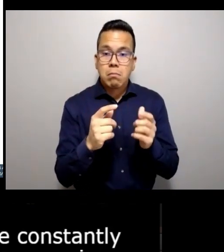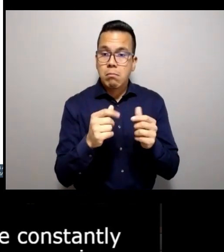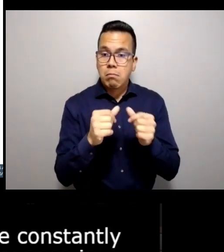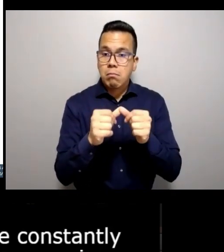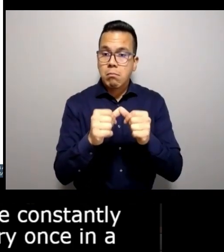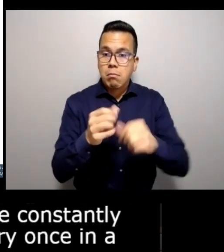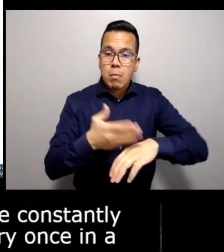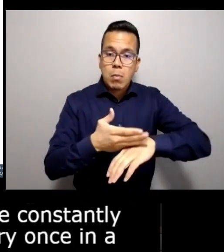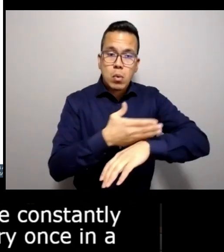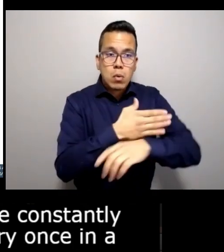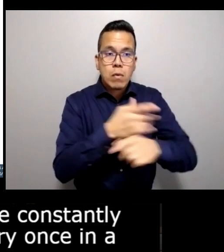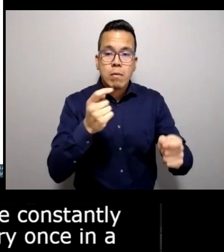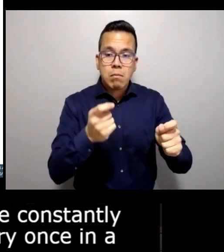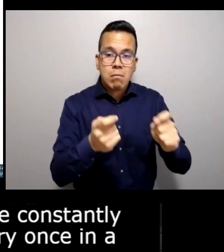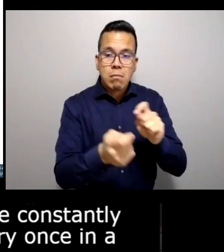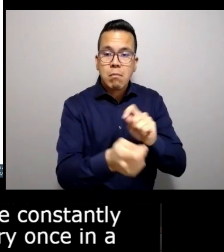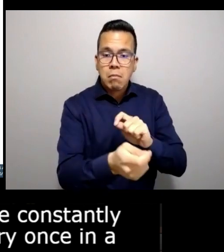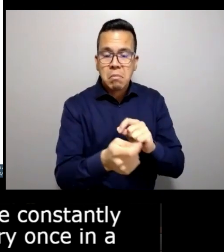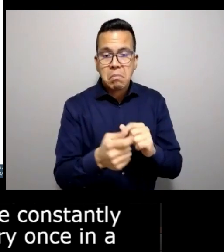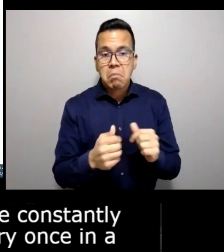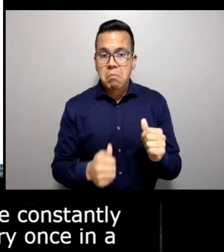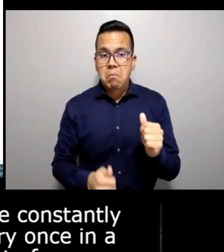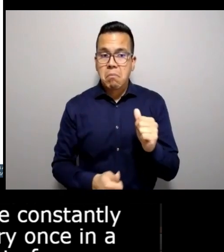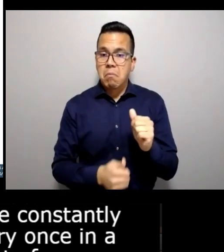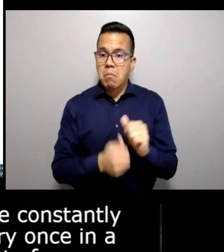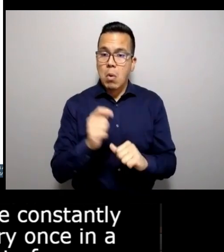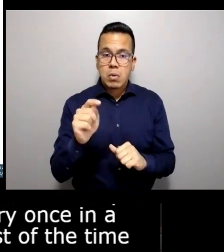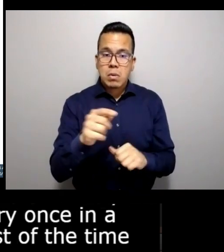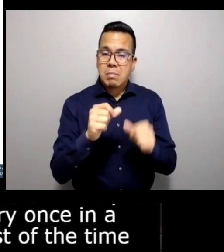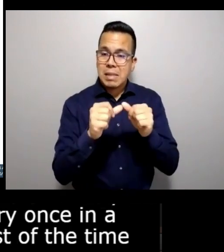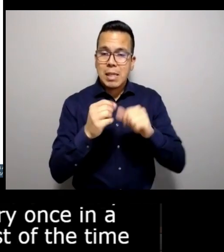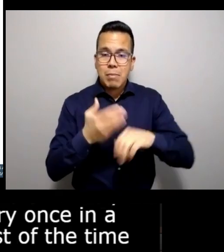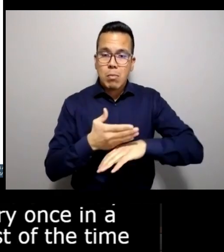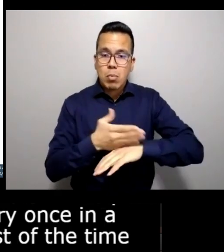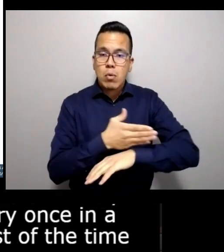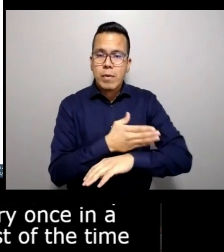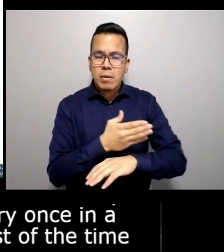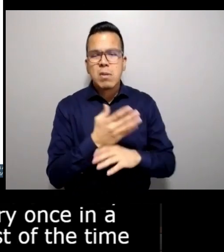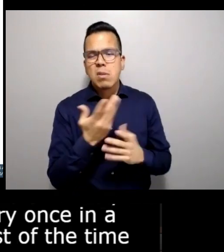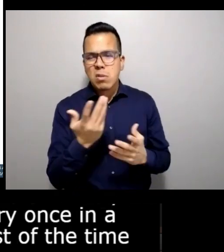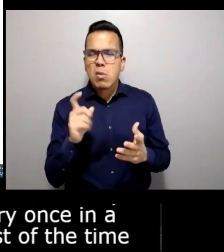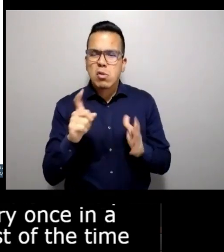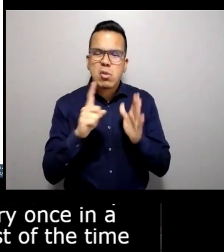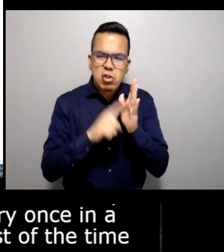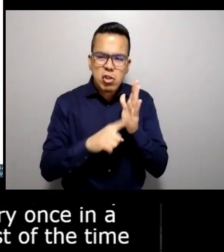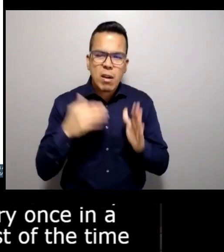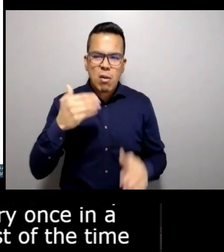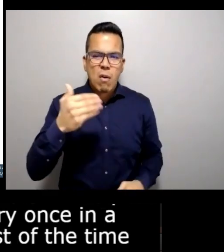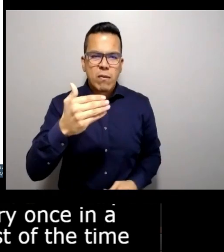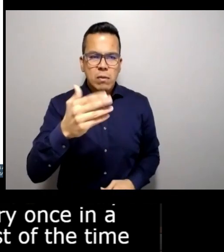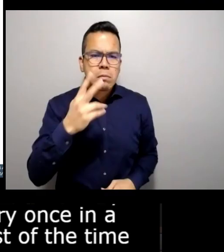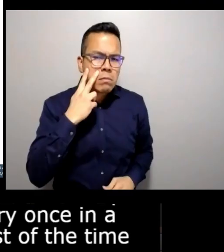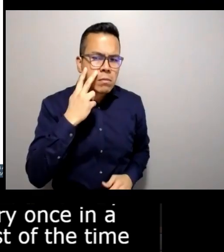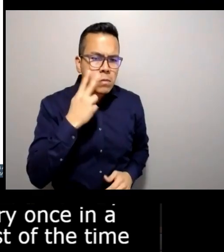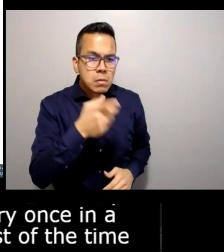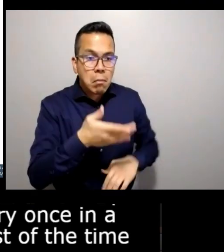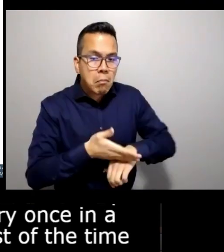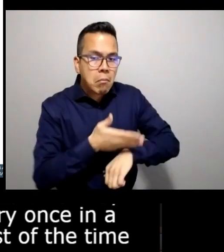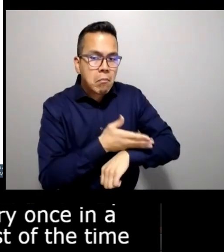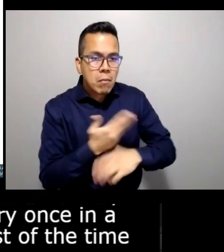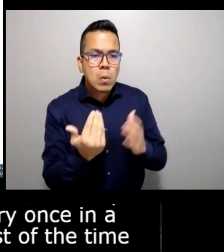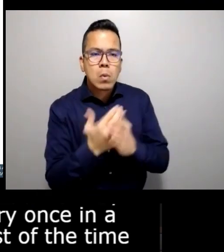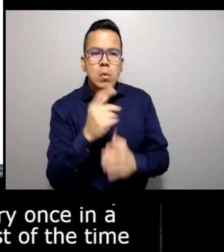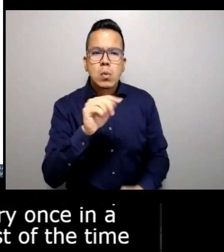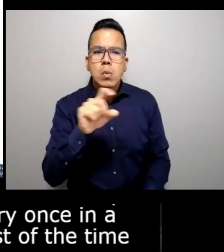not improvements, but most of the time they are. So check back often for new tools.